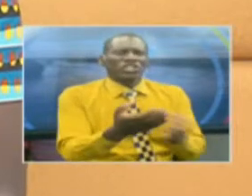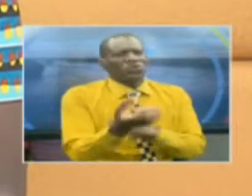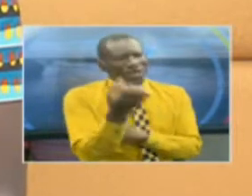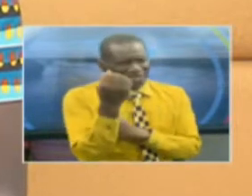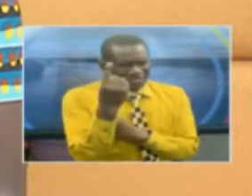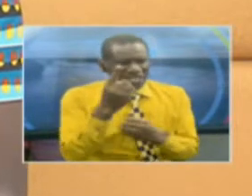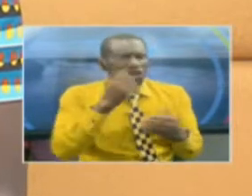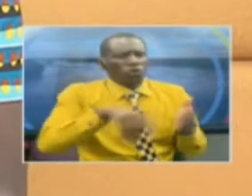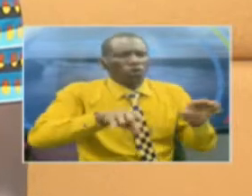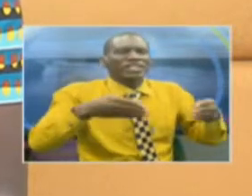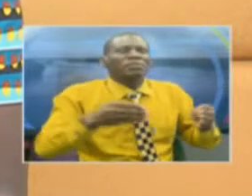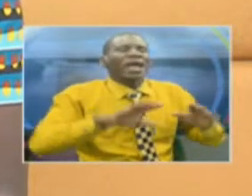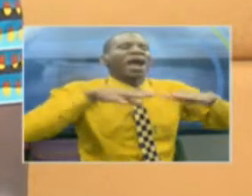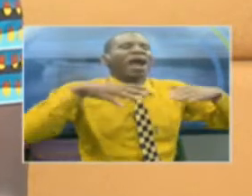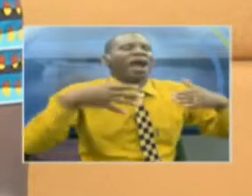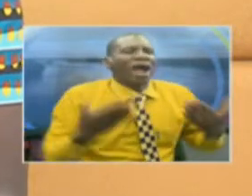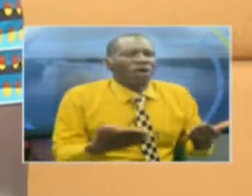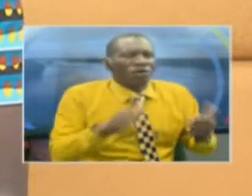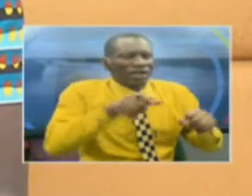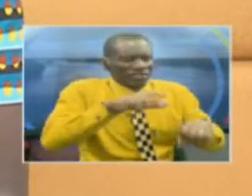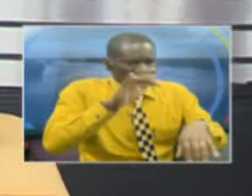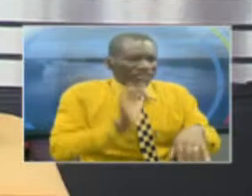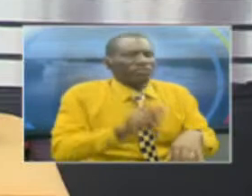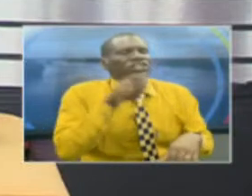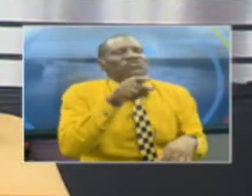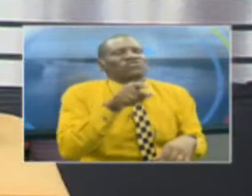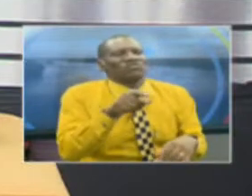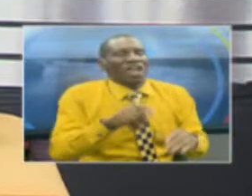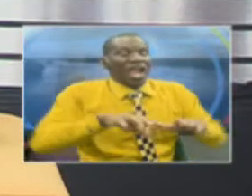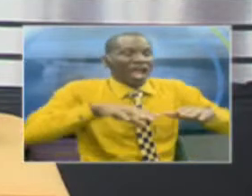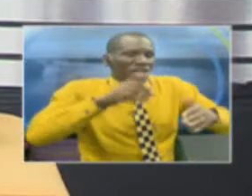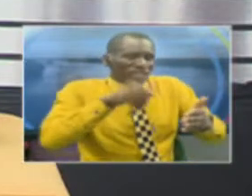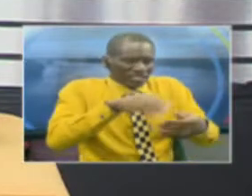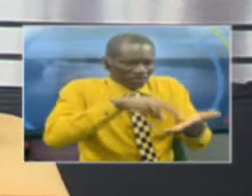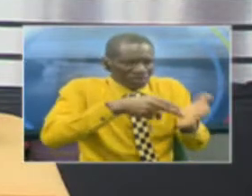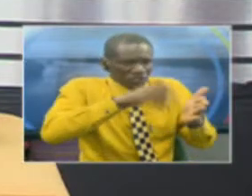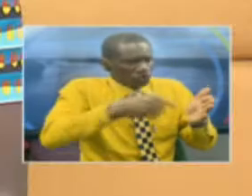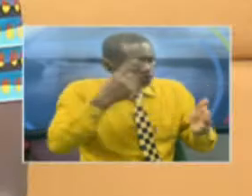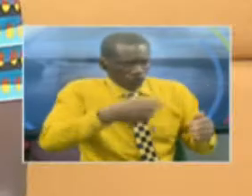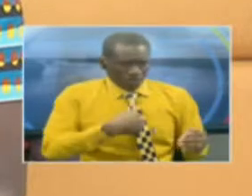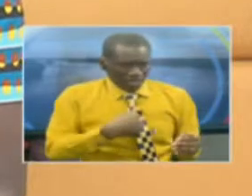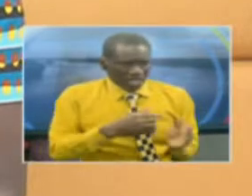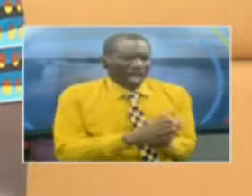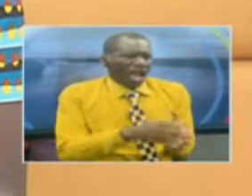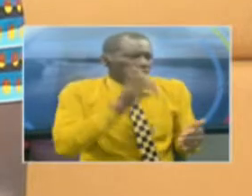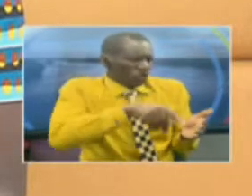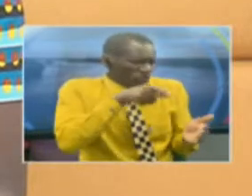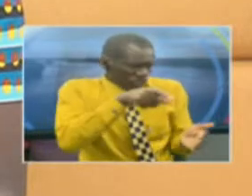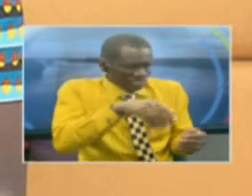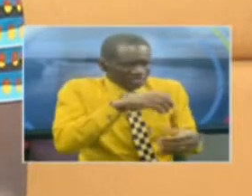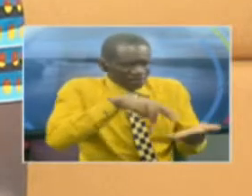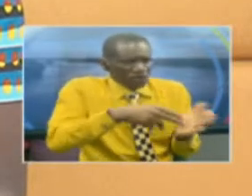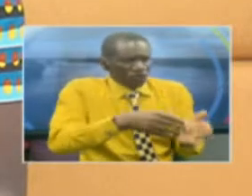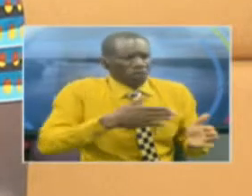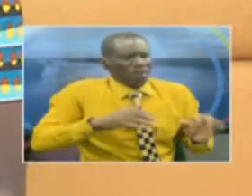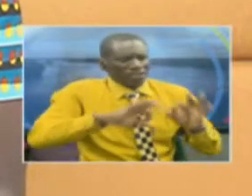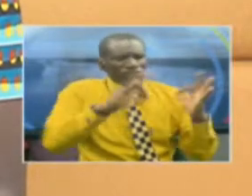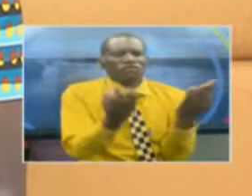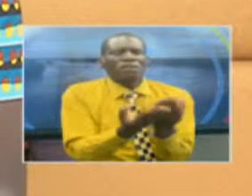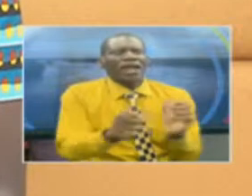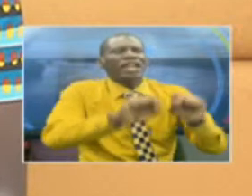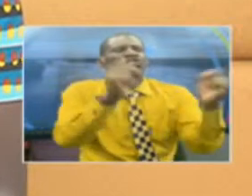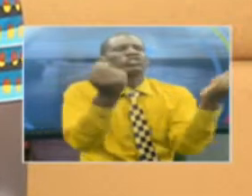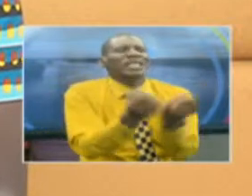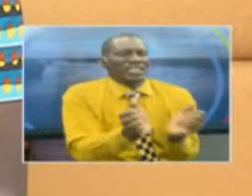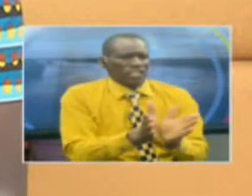of disability, how is it going to affect me? What does it mean for me? And what does it mean for my family and for my society as